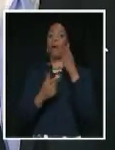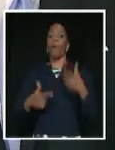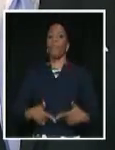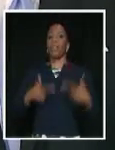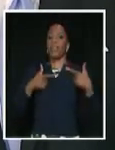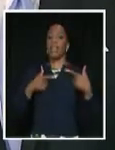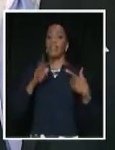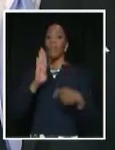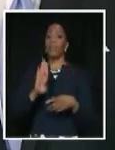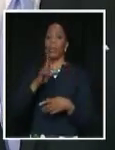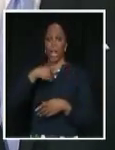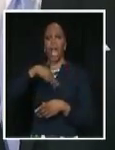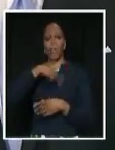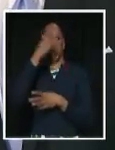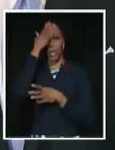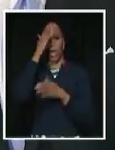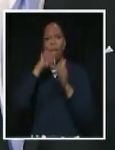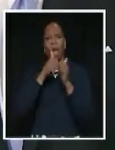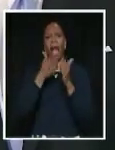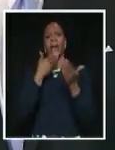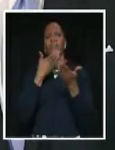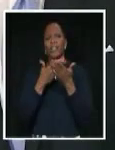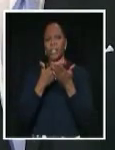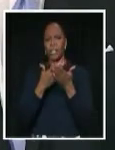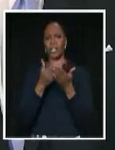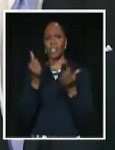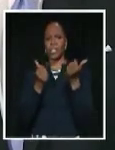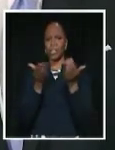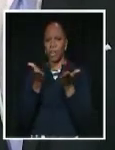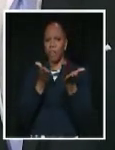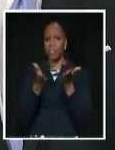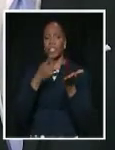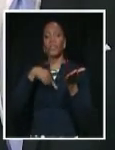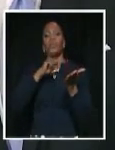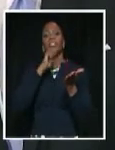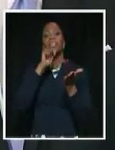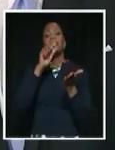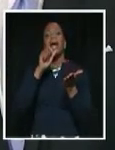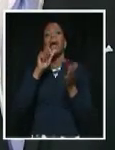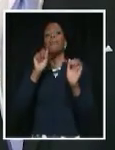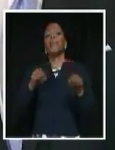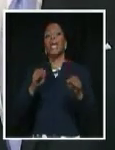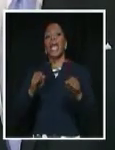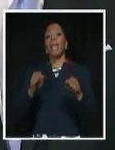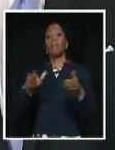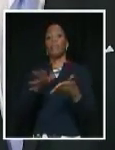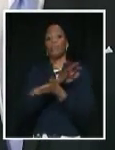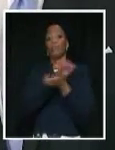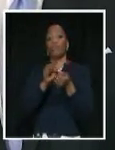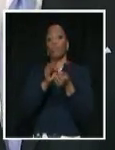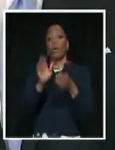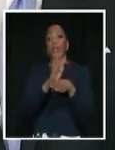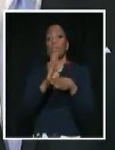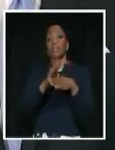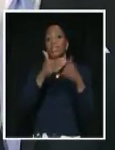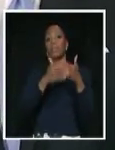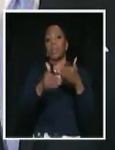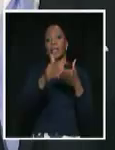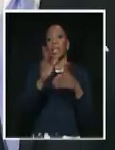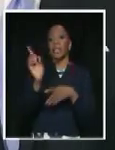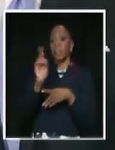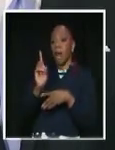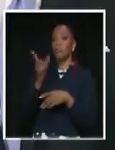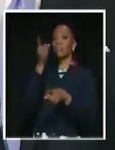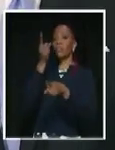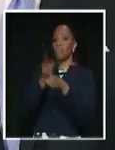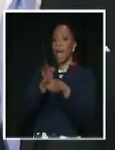good the car services can be. We shouldn't be able to destroy these businesses and go forward. Mr. de Blasio is absolutely right.